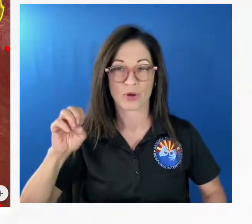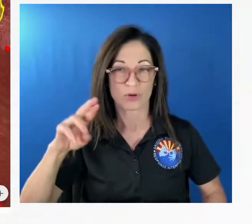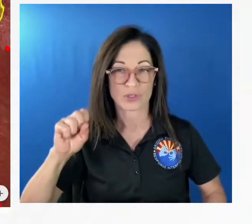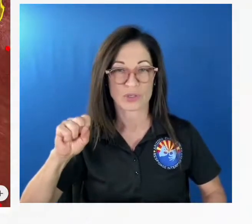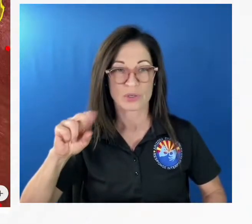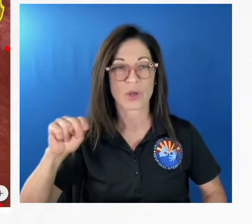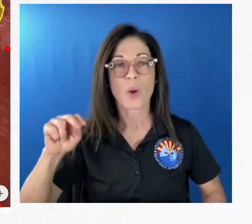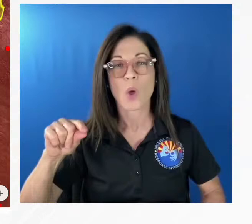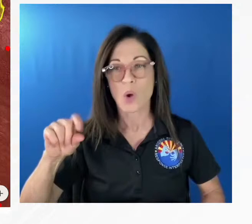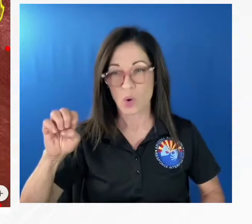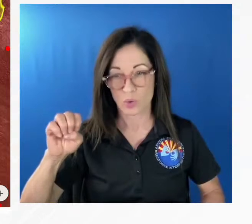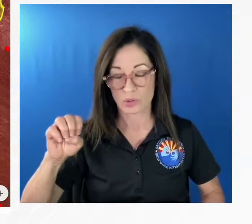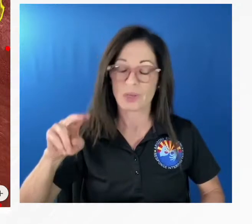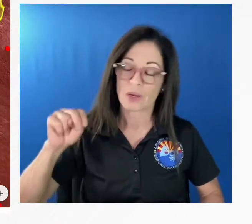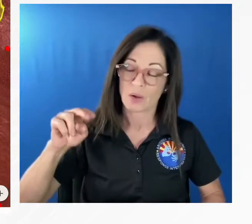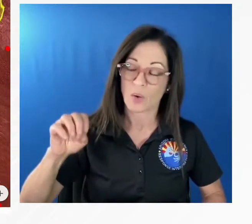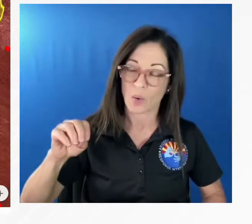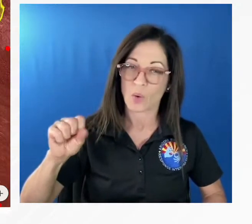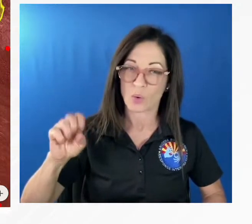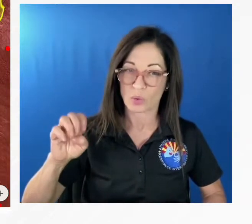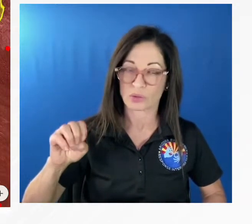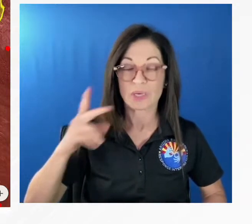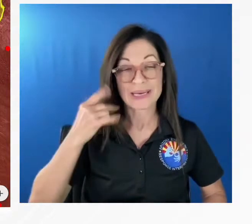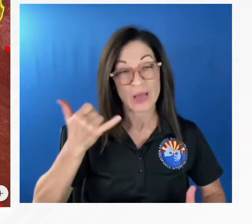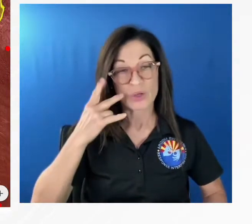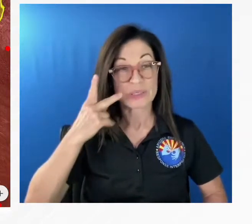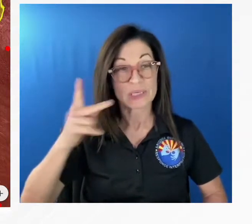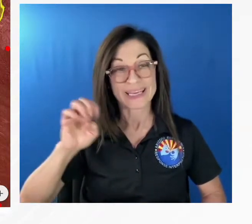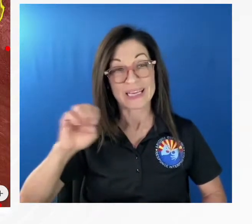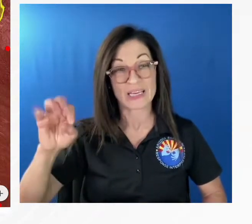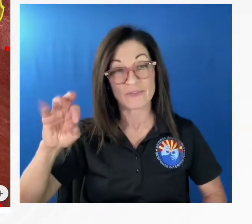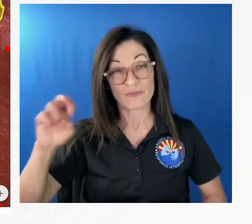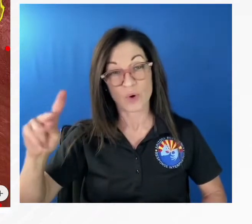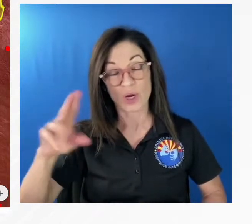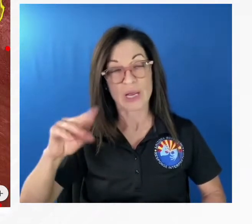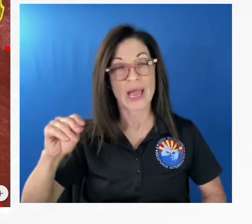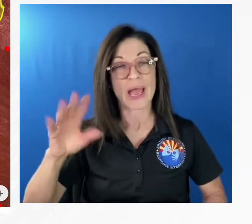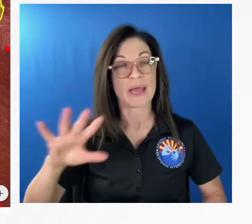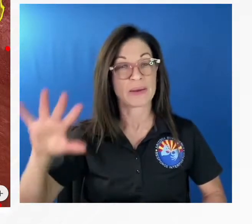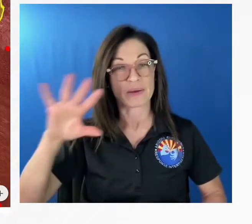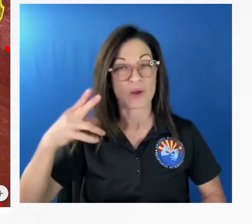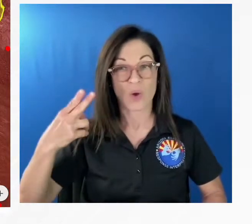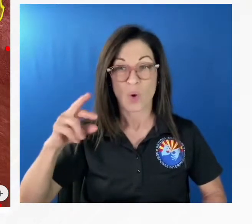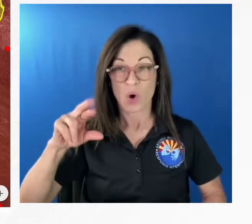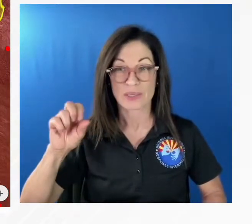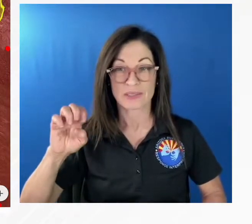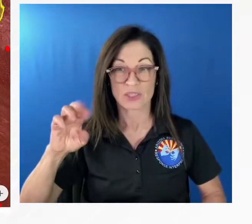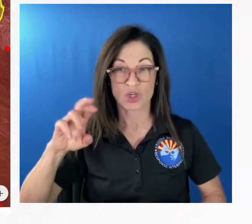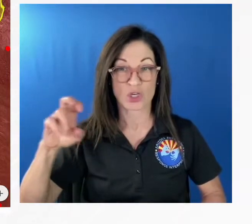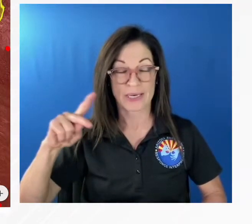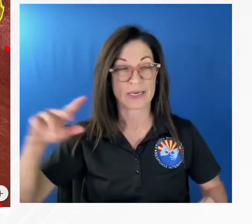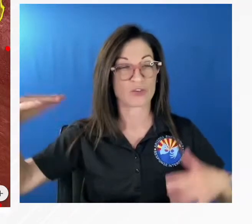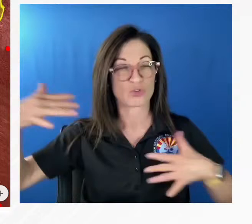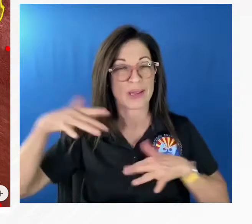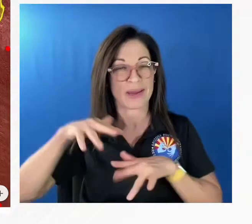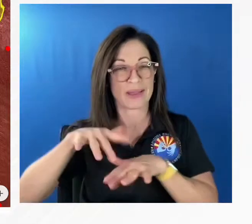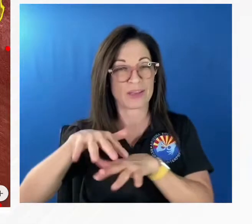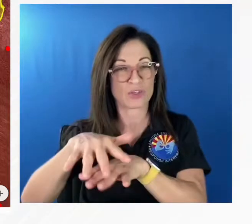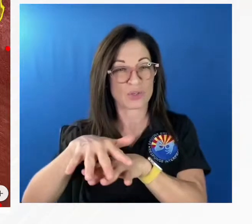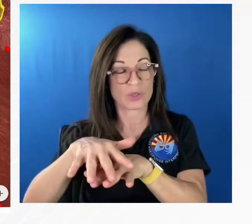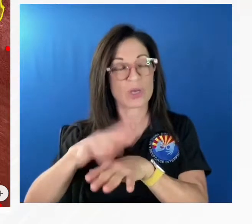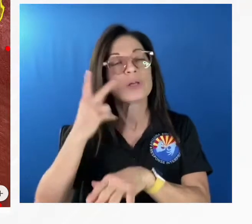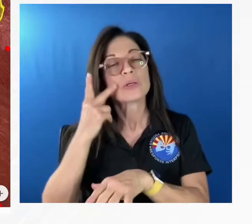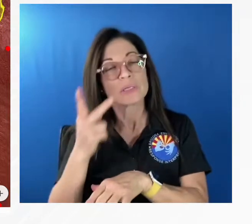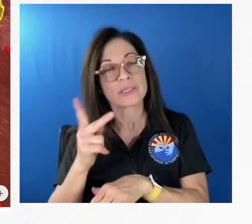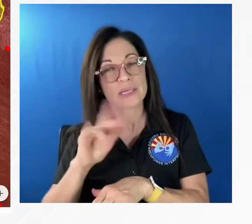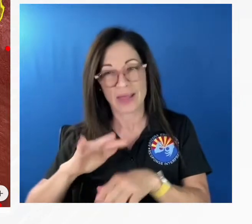see the East Fork, and then we can see coming up Horse Creek drainage. And you can kind of see just how steep